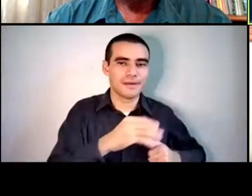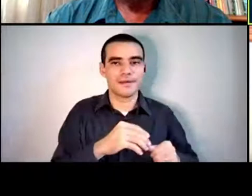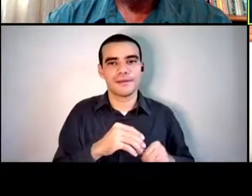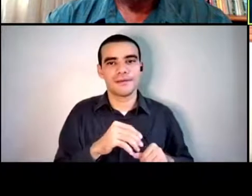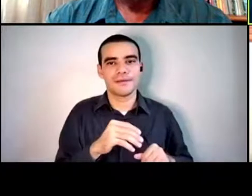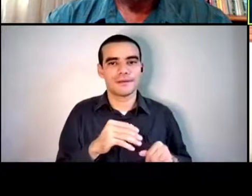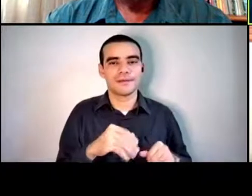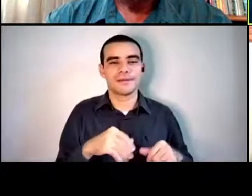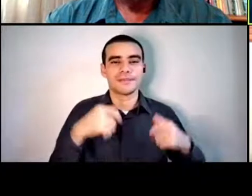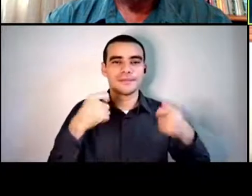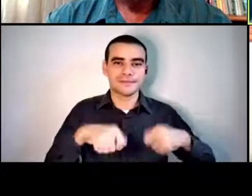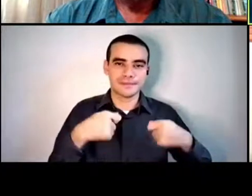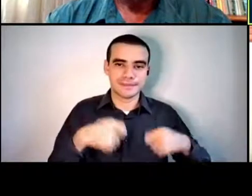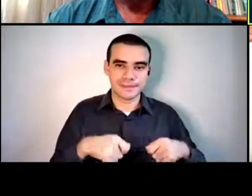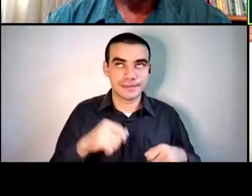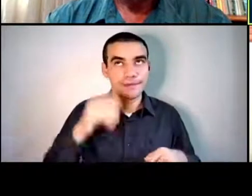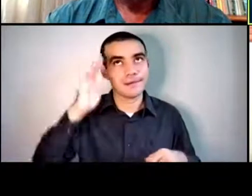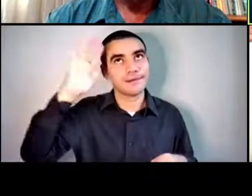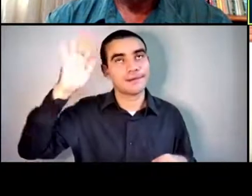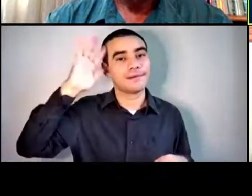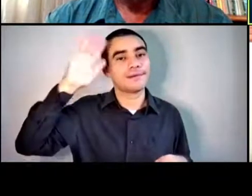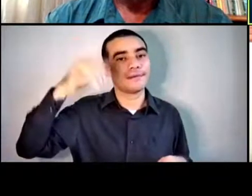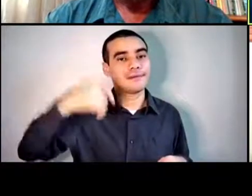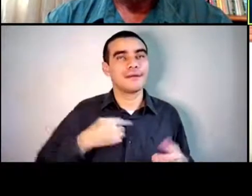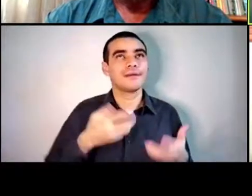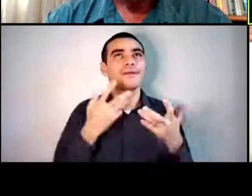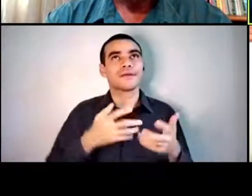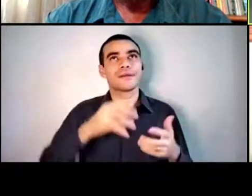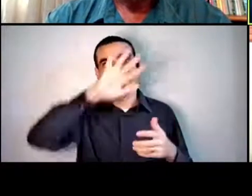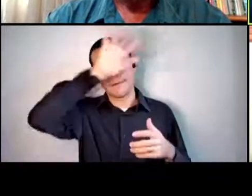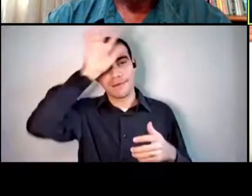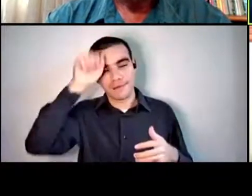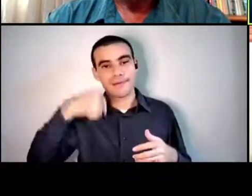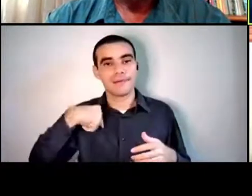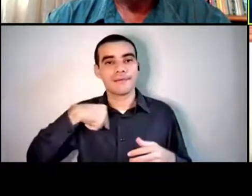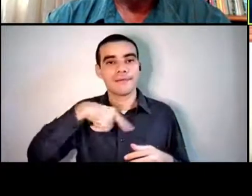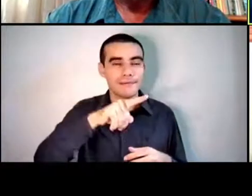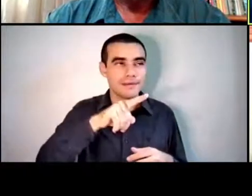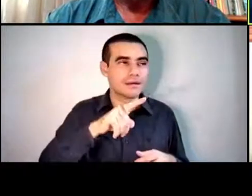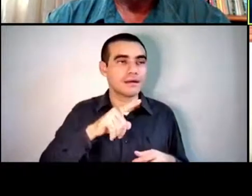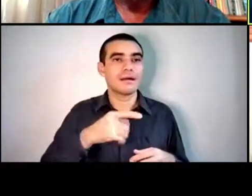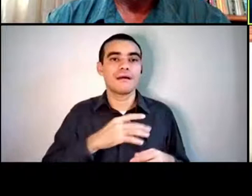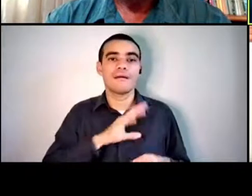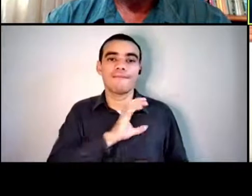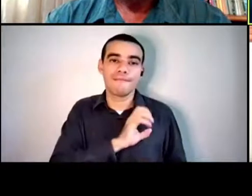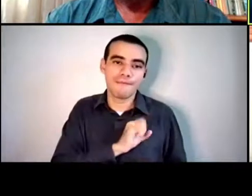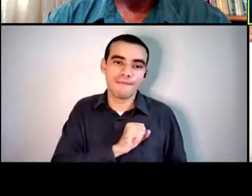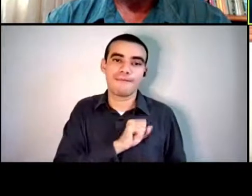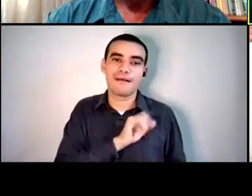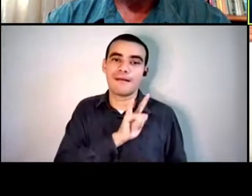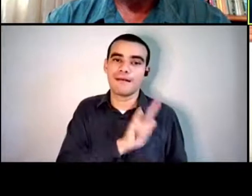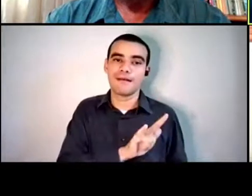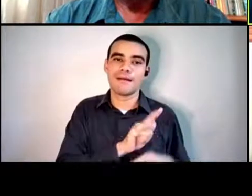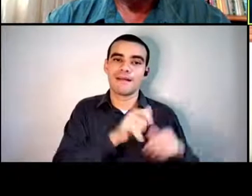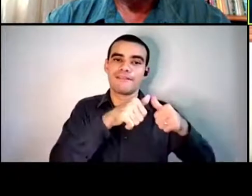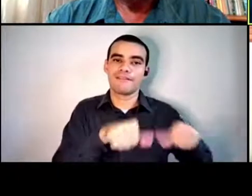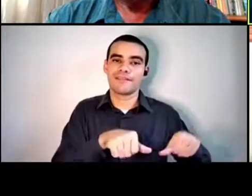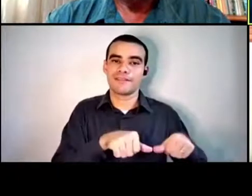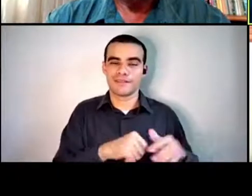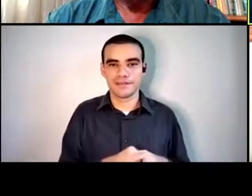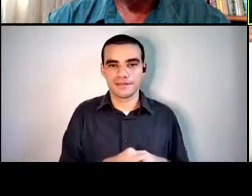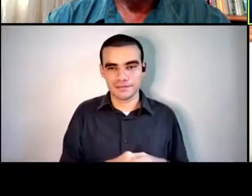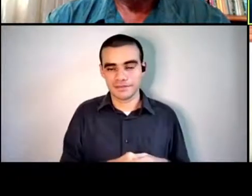Only when someone packs a bag and goes to get to know the Amazon and falls in love and stays